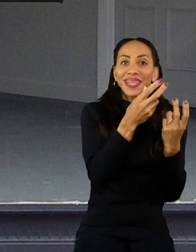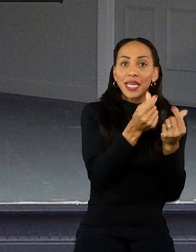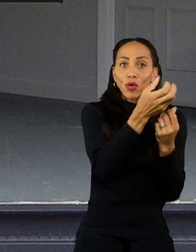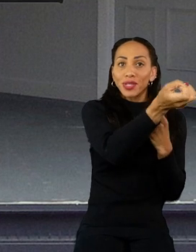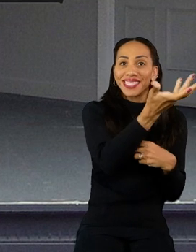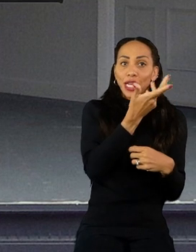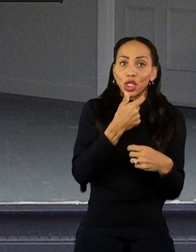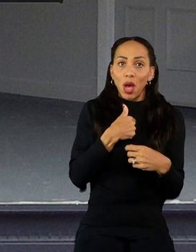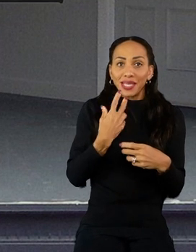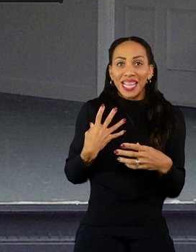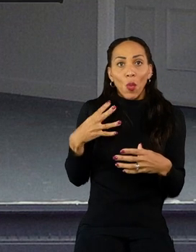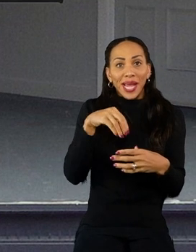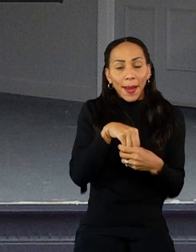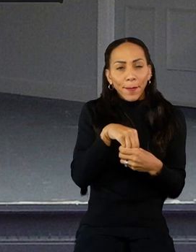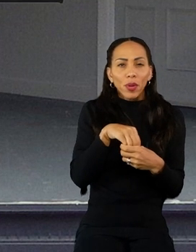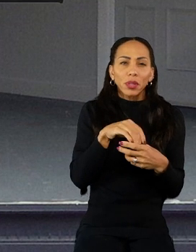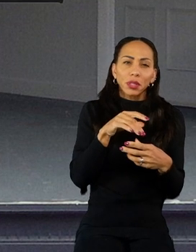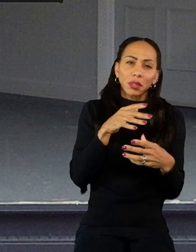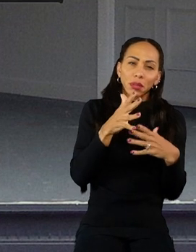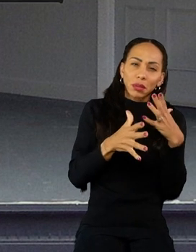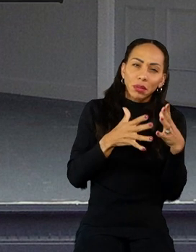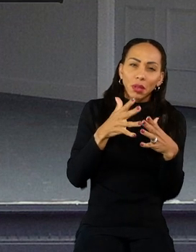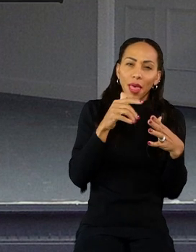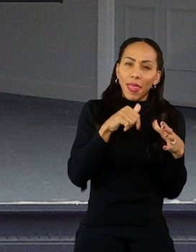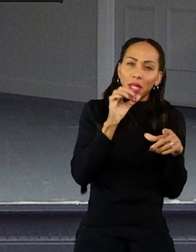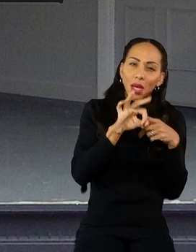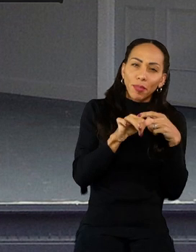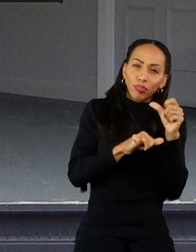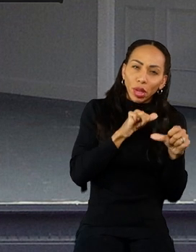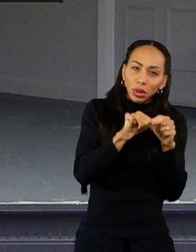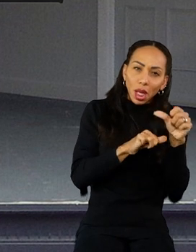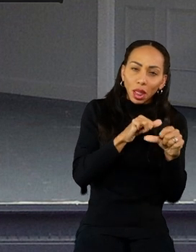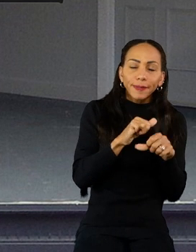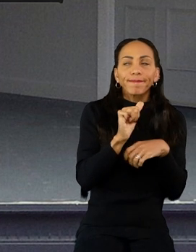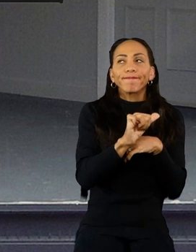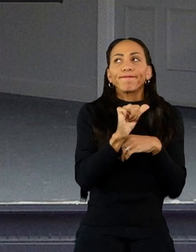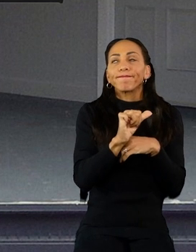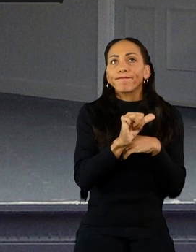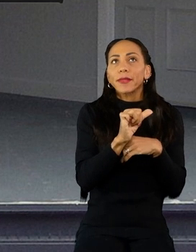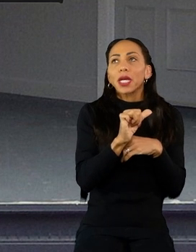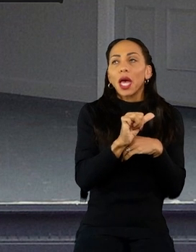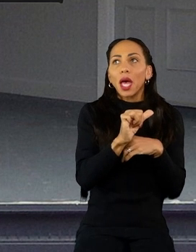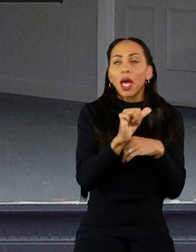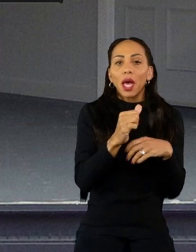then we input it into how they want it to be? I'm just nailing down into the kind of.